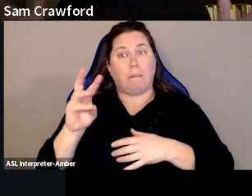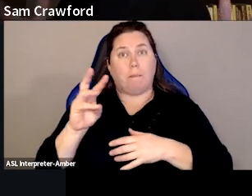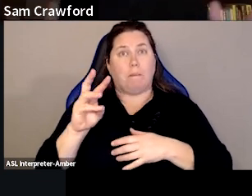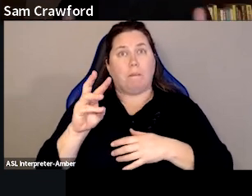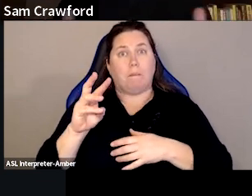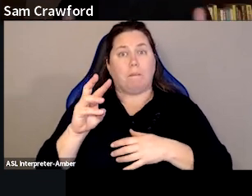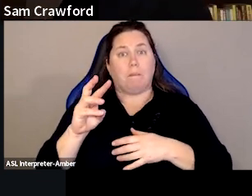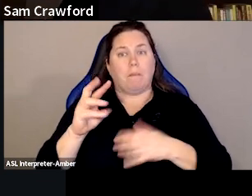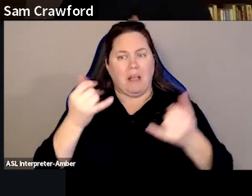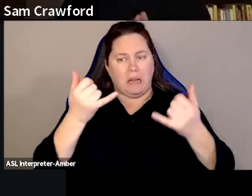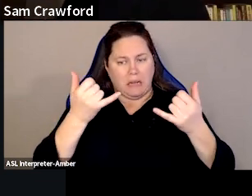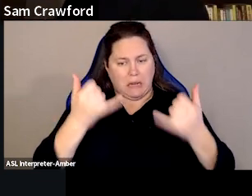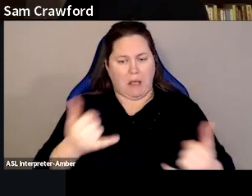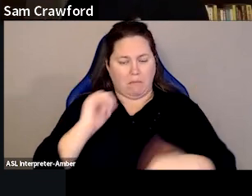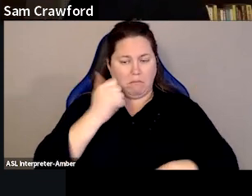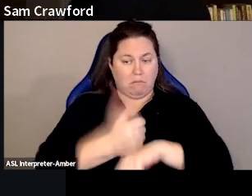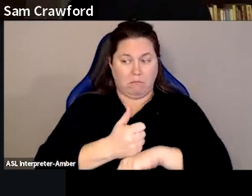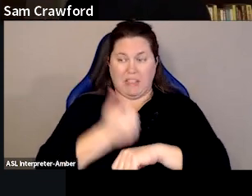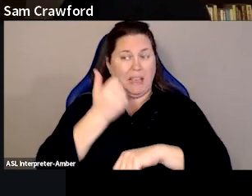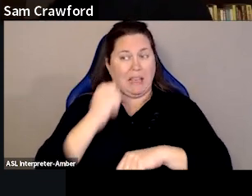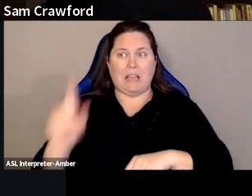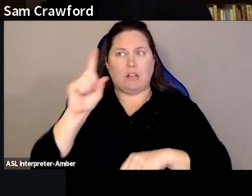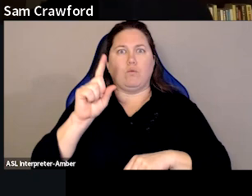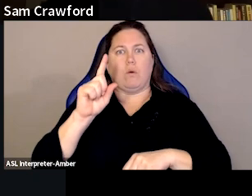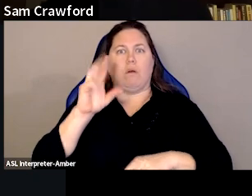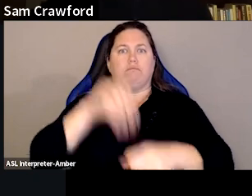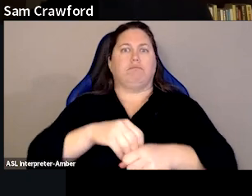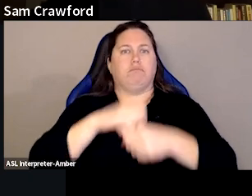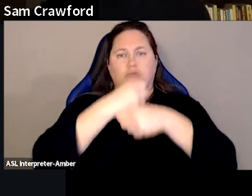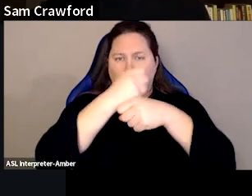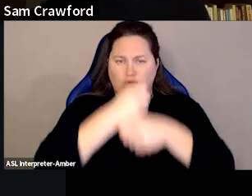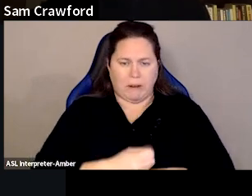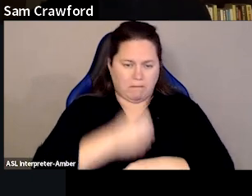create anything. And I think that should be cause for massive excitement.